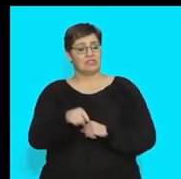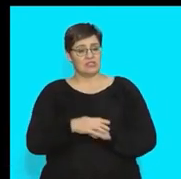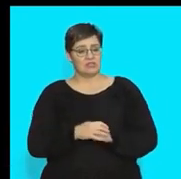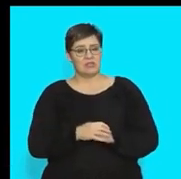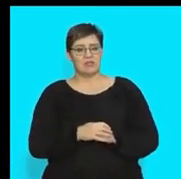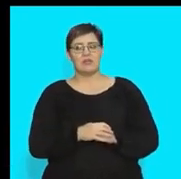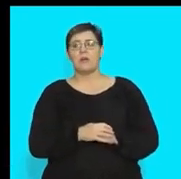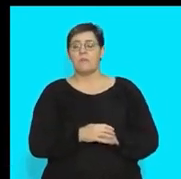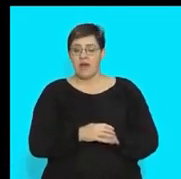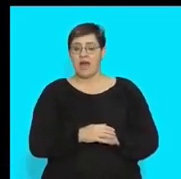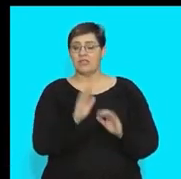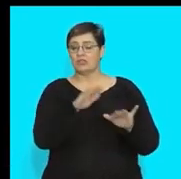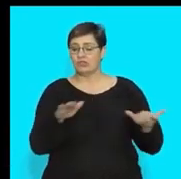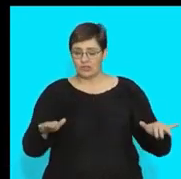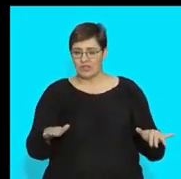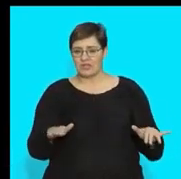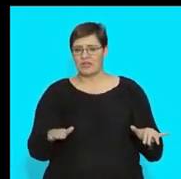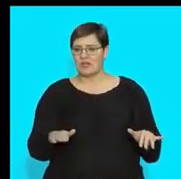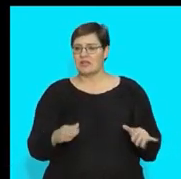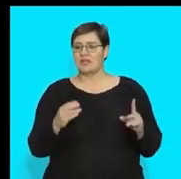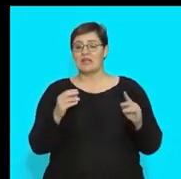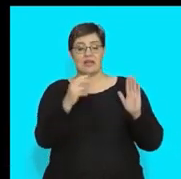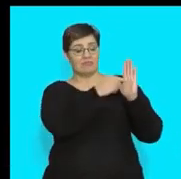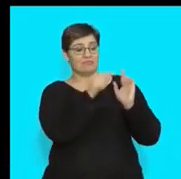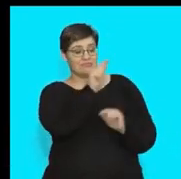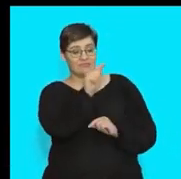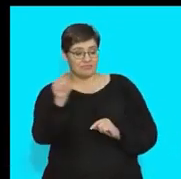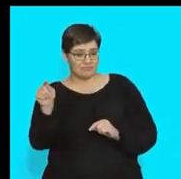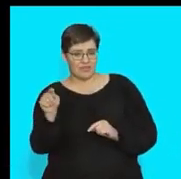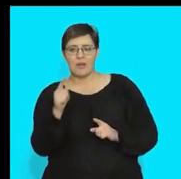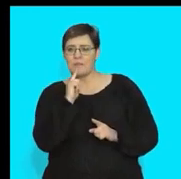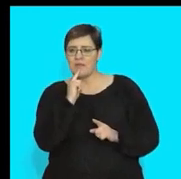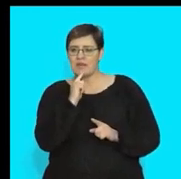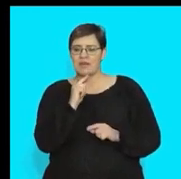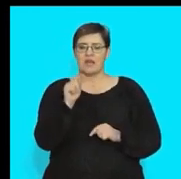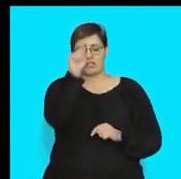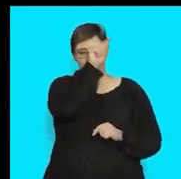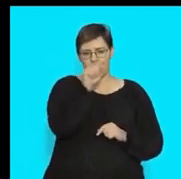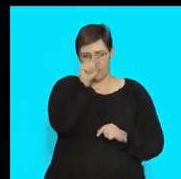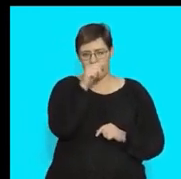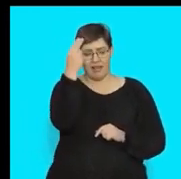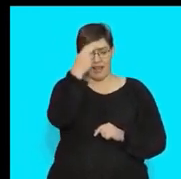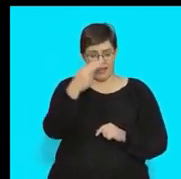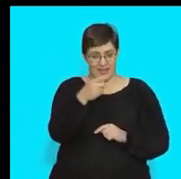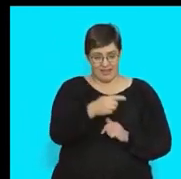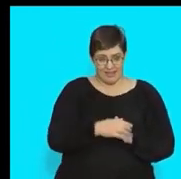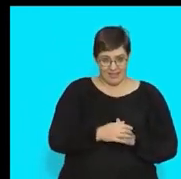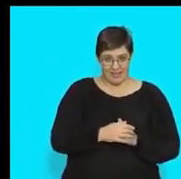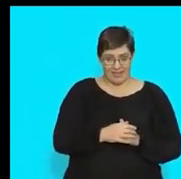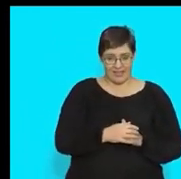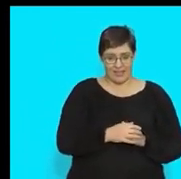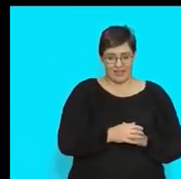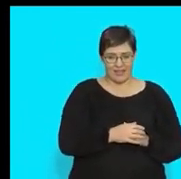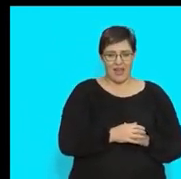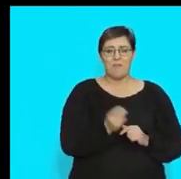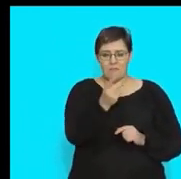be honest with you, I give my kids all the tissues, and then I make them with a little circle, and if they color it in. So